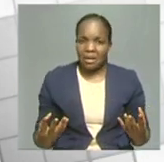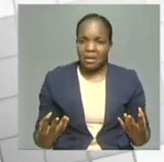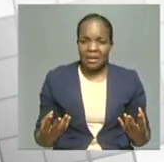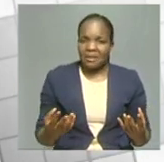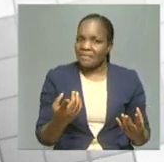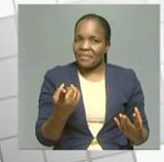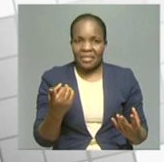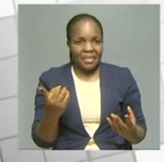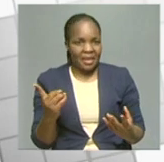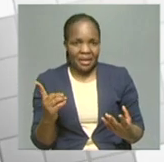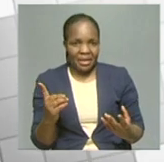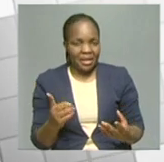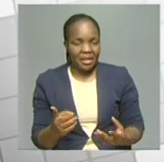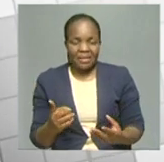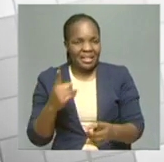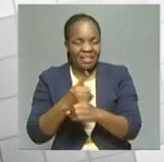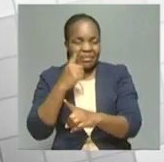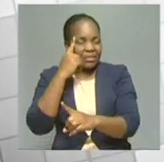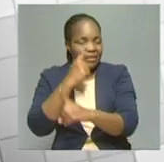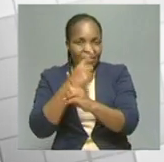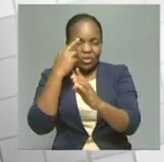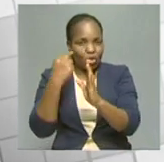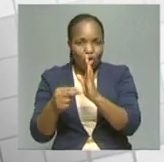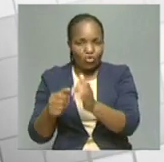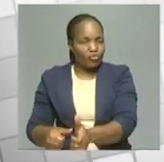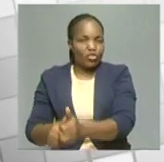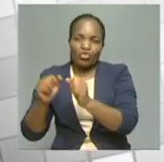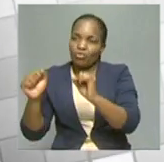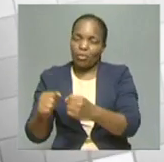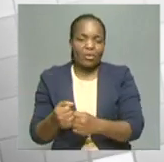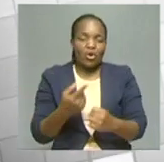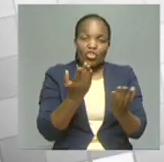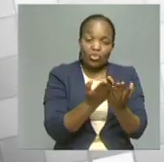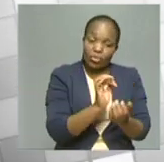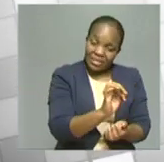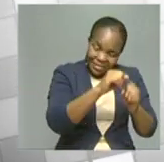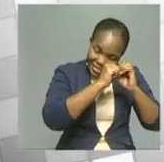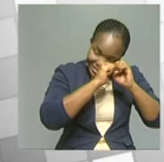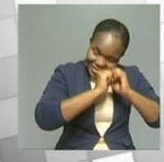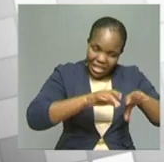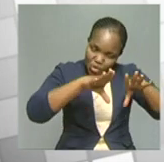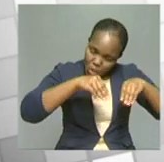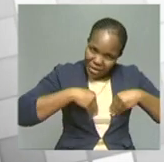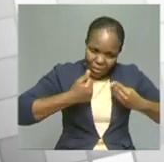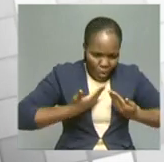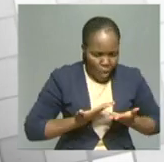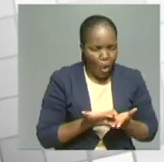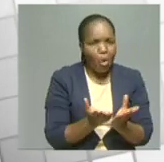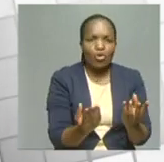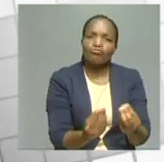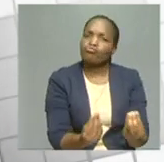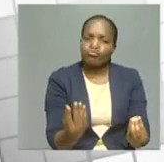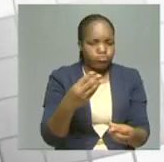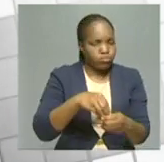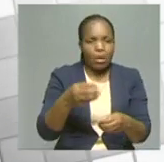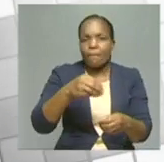such a policy. So they are forced to accommodate as many learners as possible because they cannot turn away learners. They want to